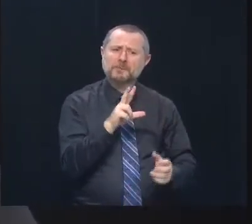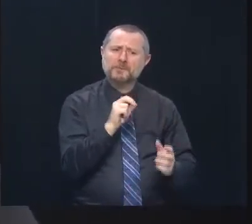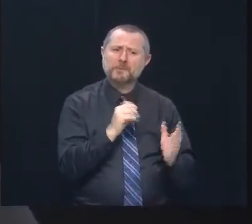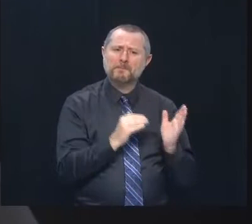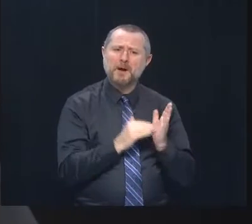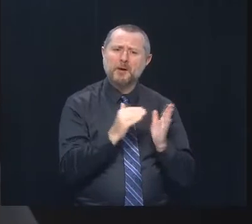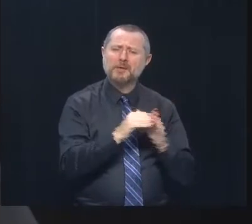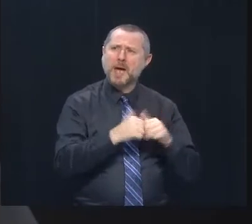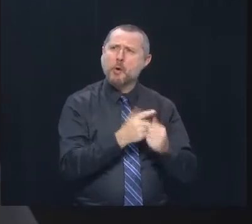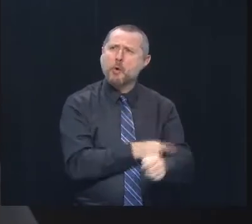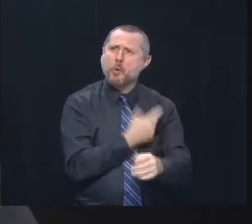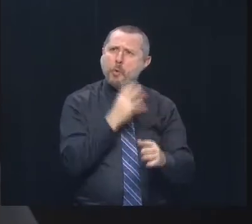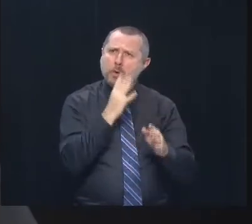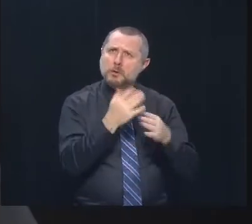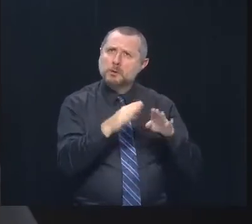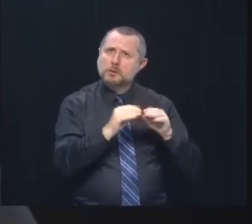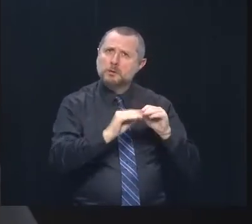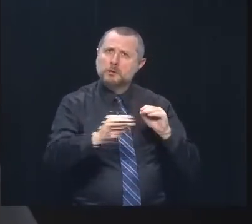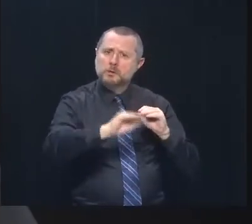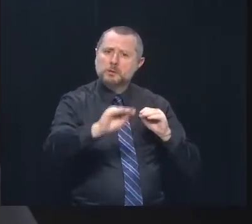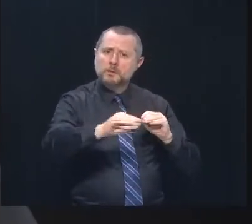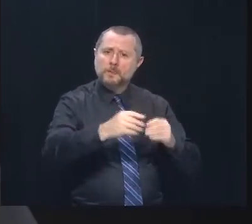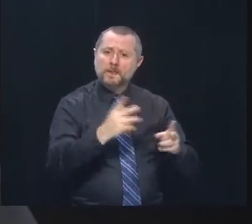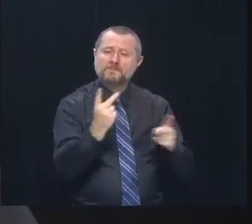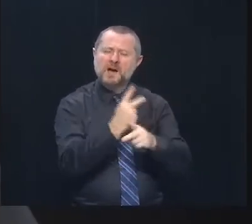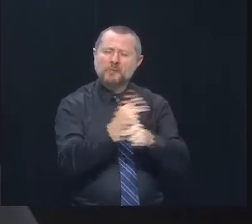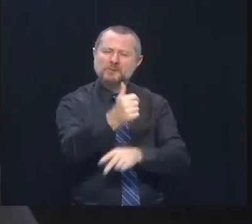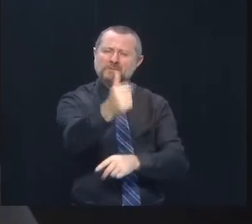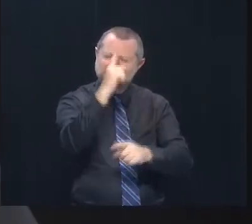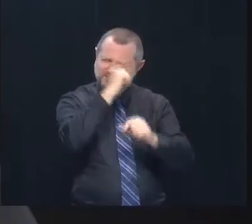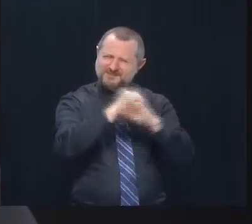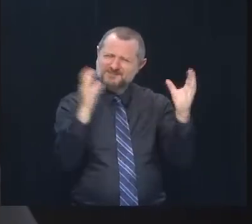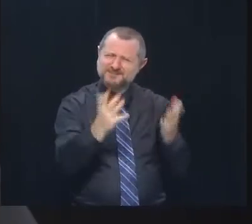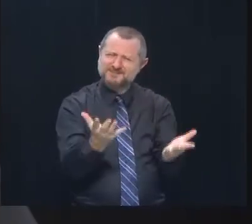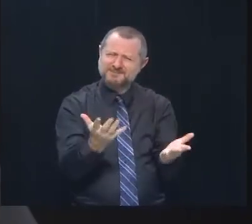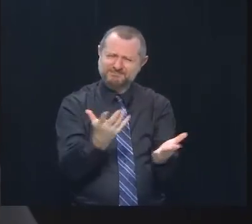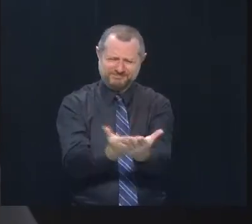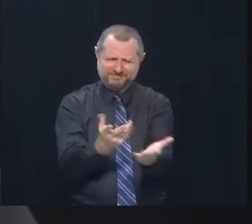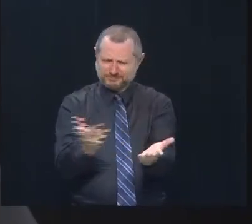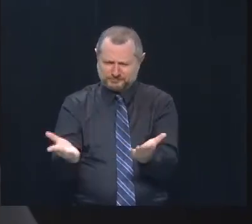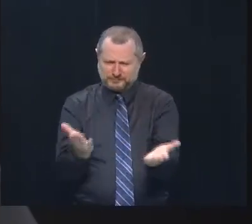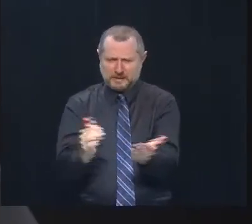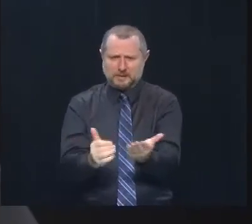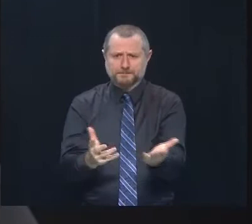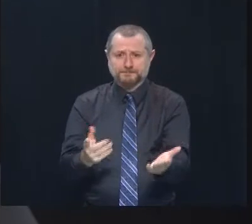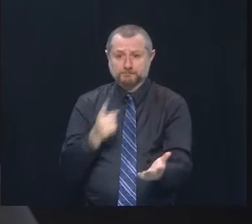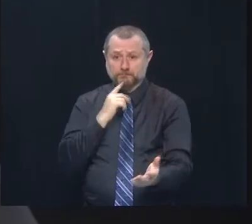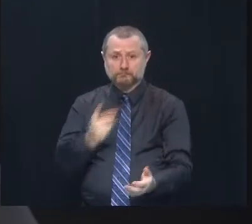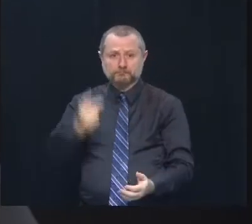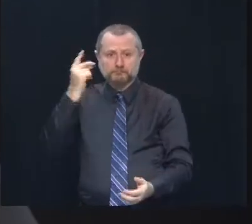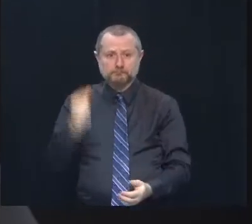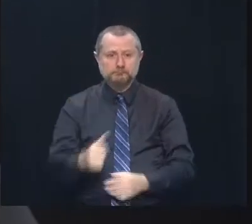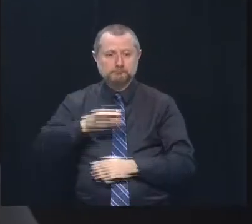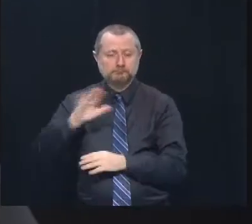vaccinations? You do the math. But it's not an easy